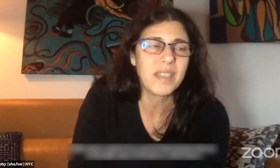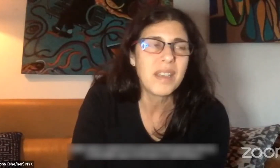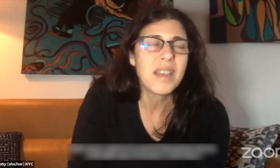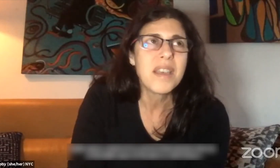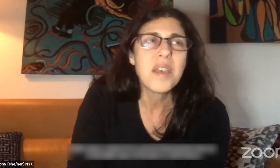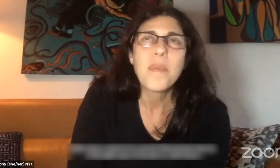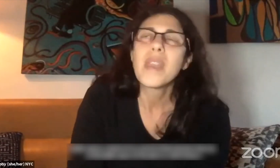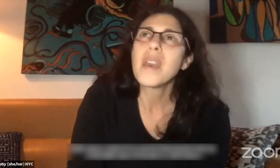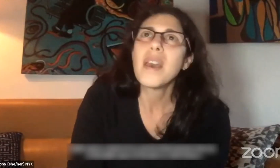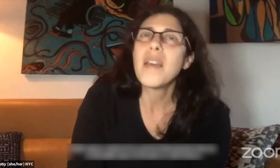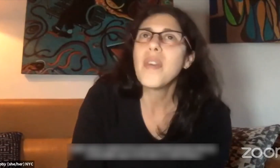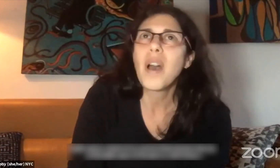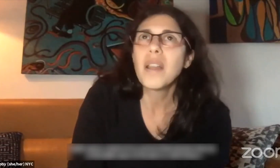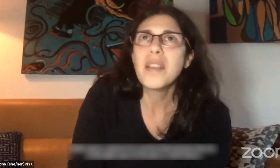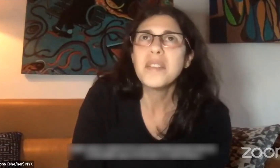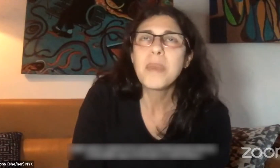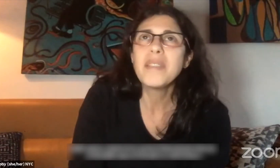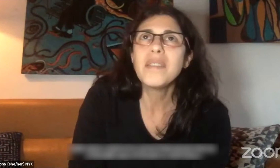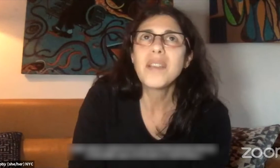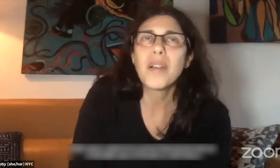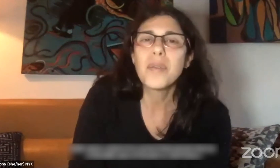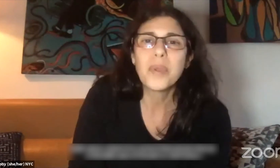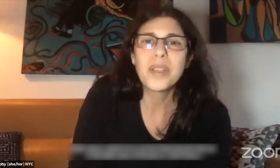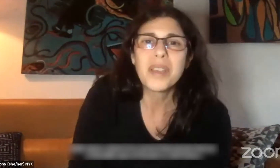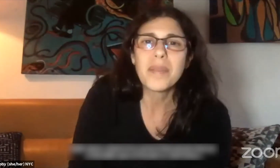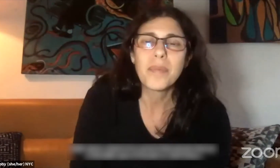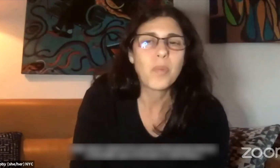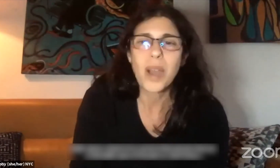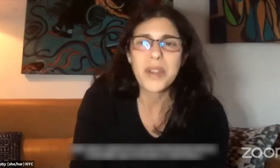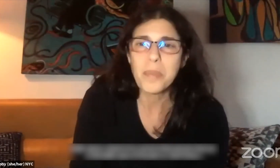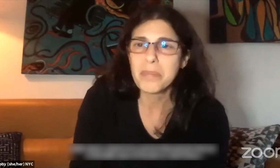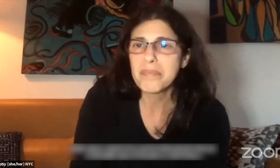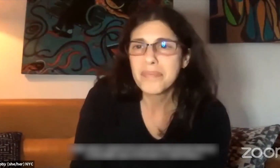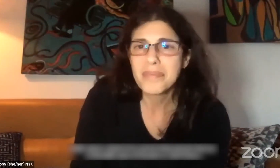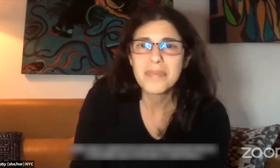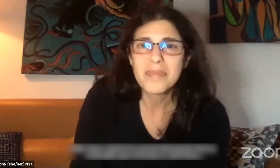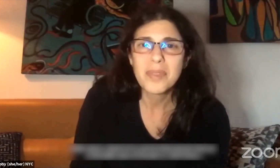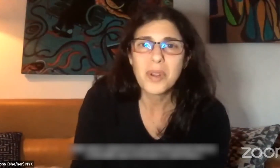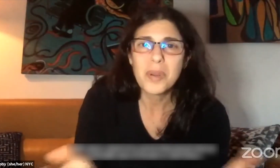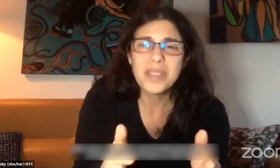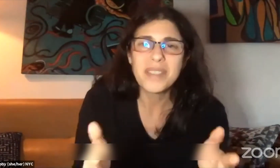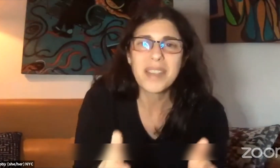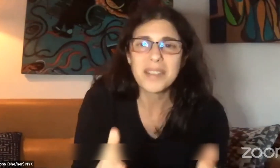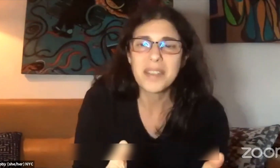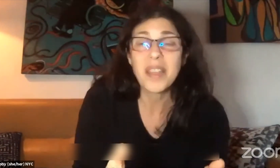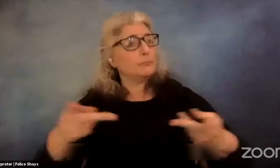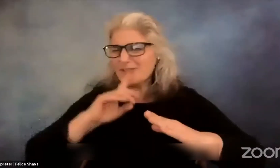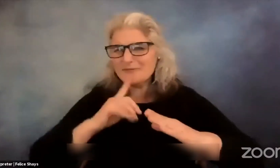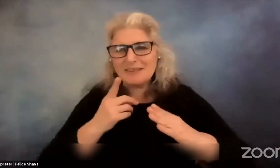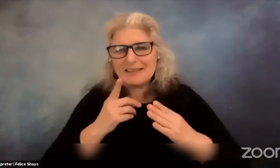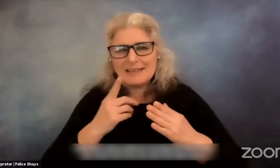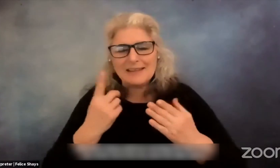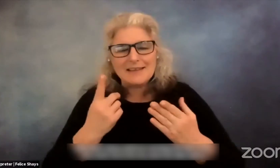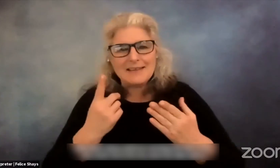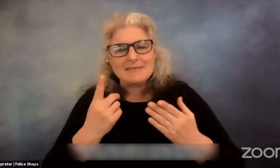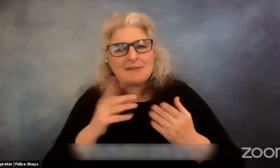city. And then the online spaces aren't really wide open. You're always inside, I think, I may